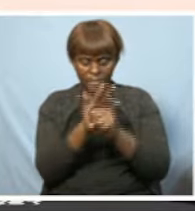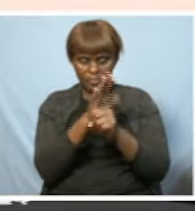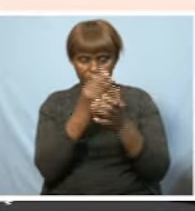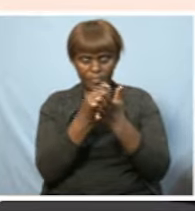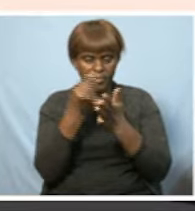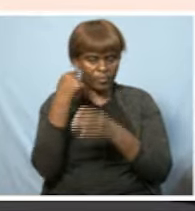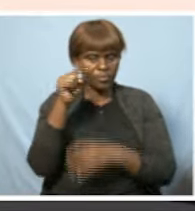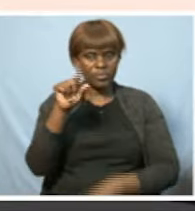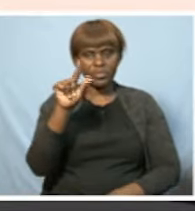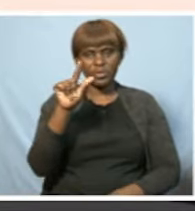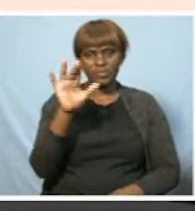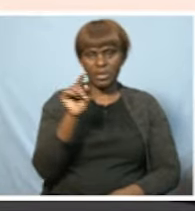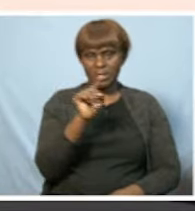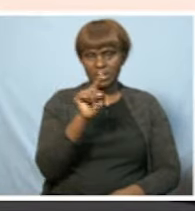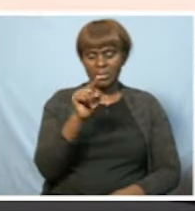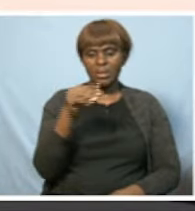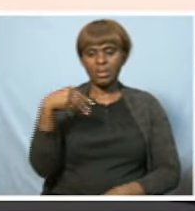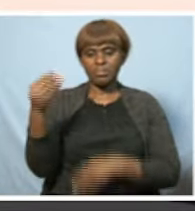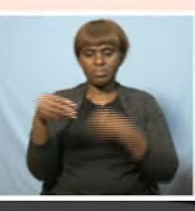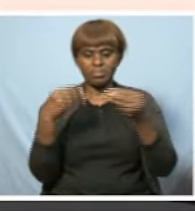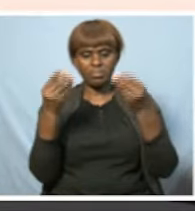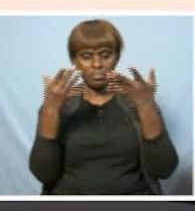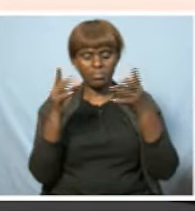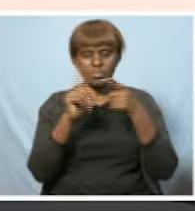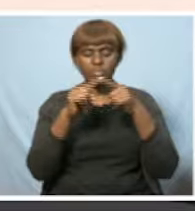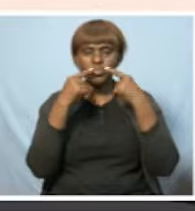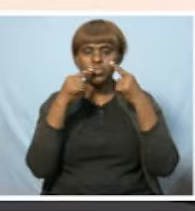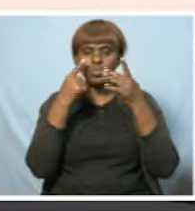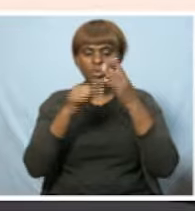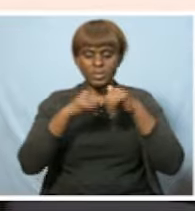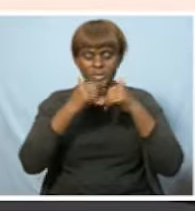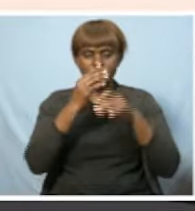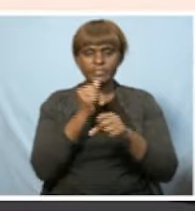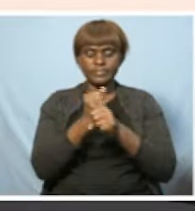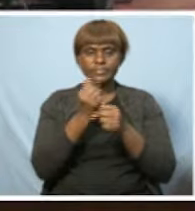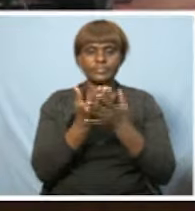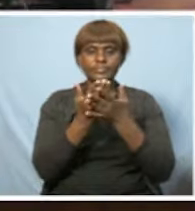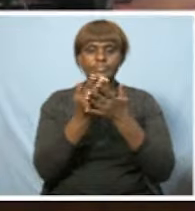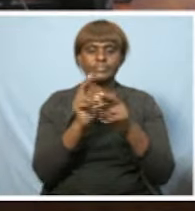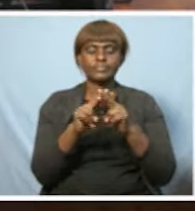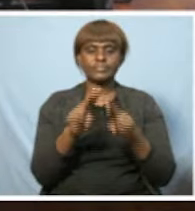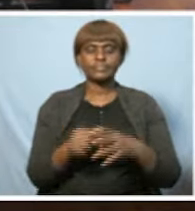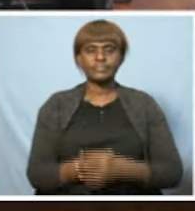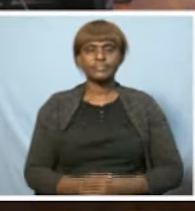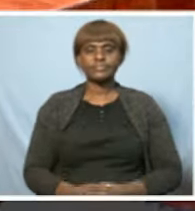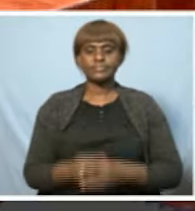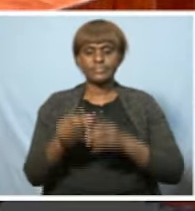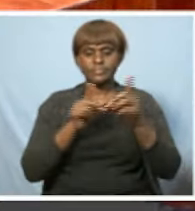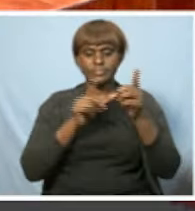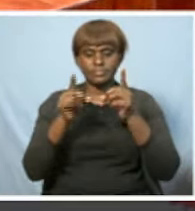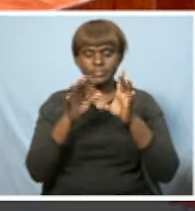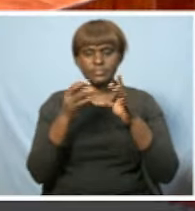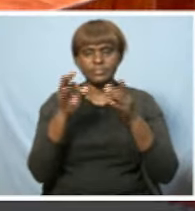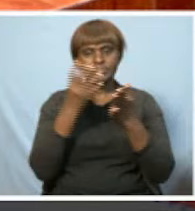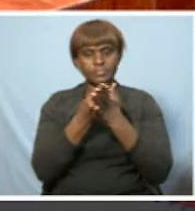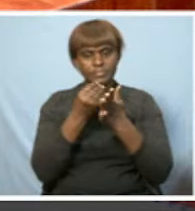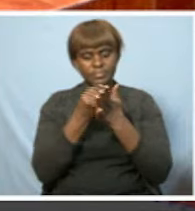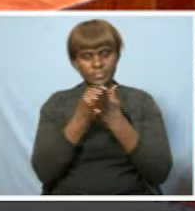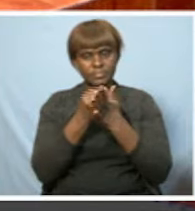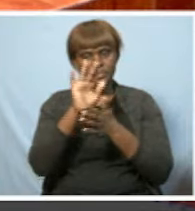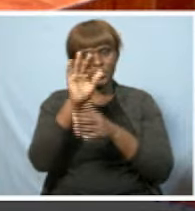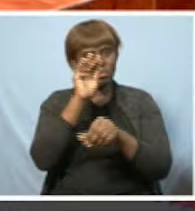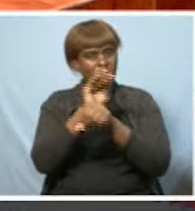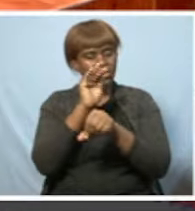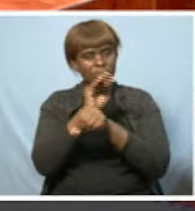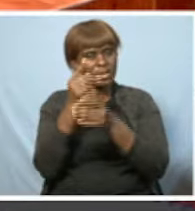2025 was dispersed according to the circular which we received. I submit, Chair. Director of Finance, what would be your comment